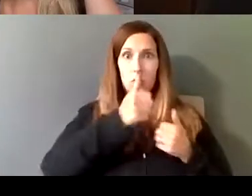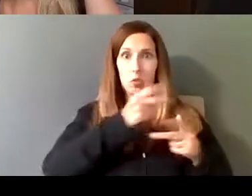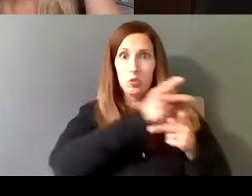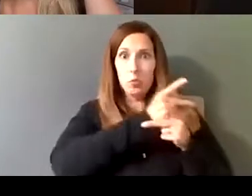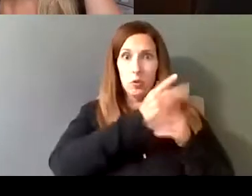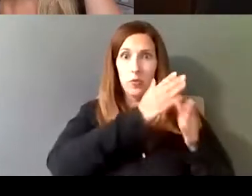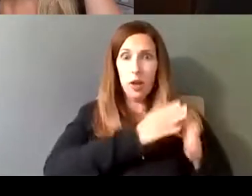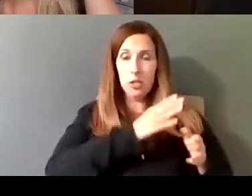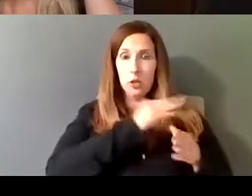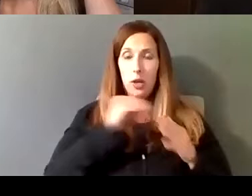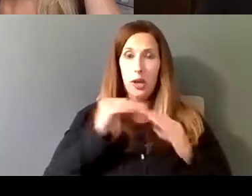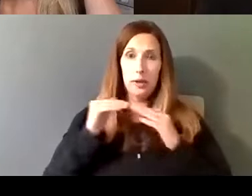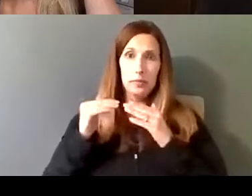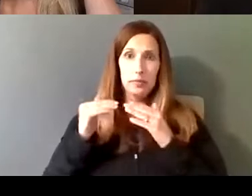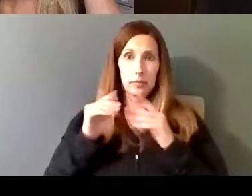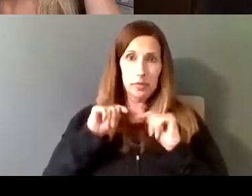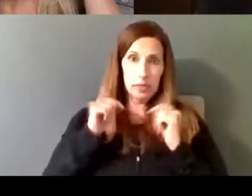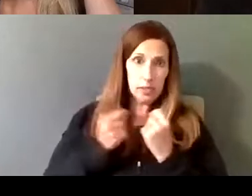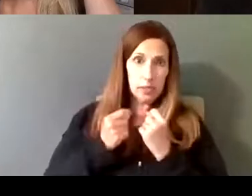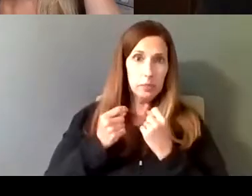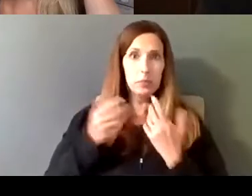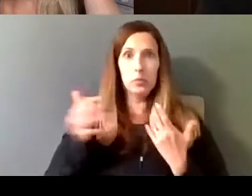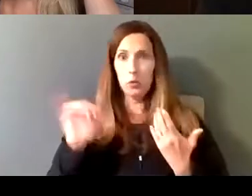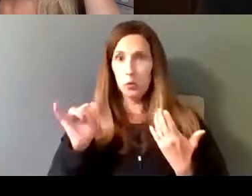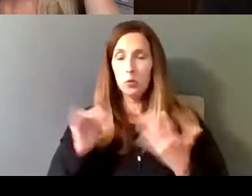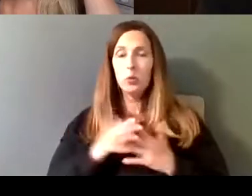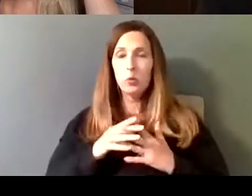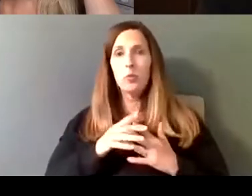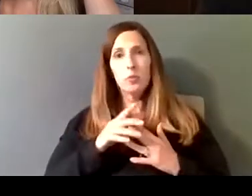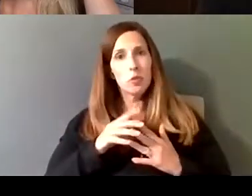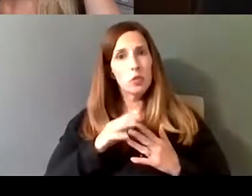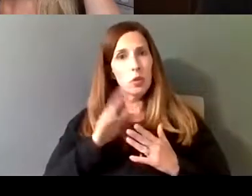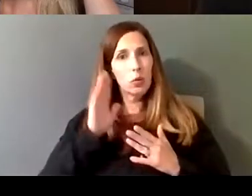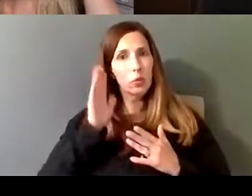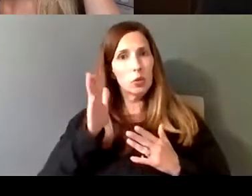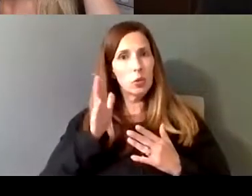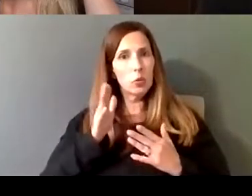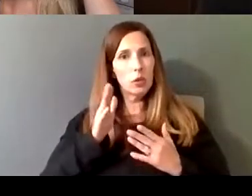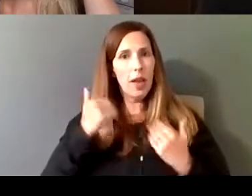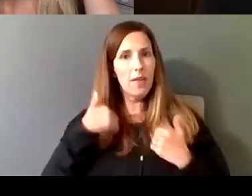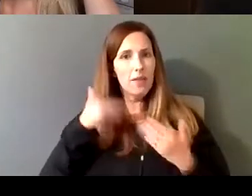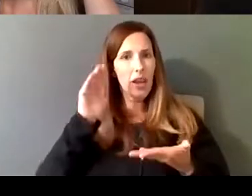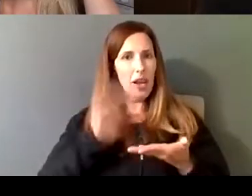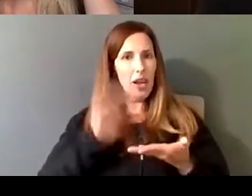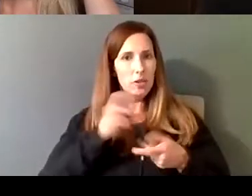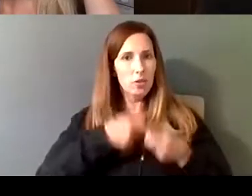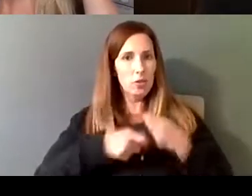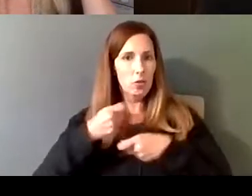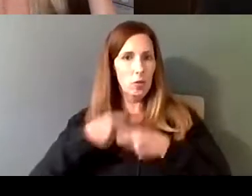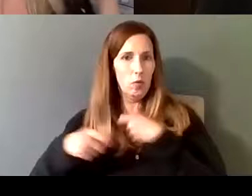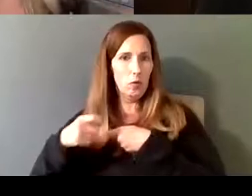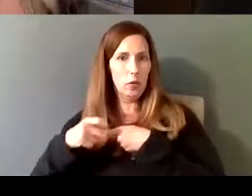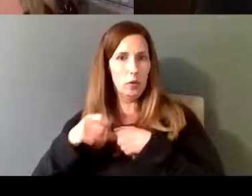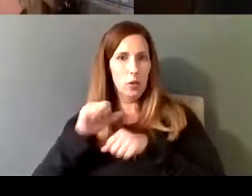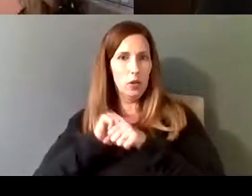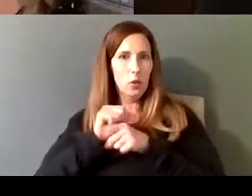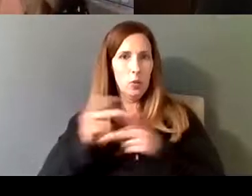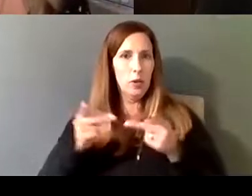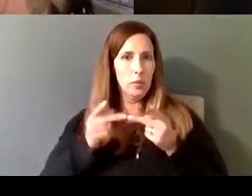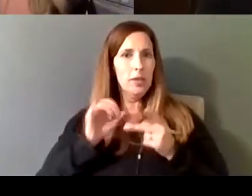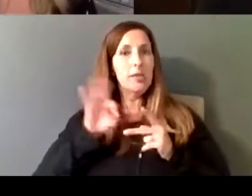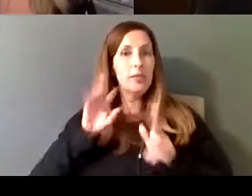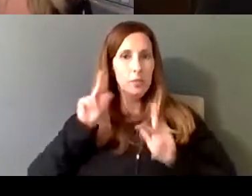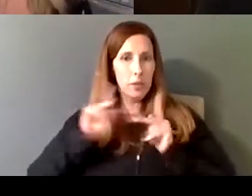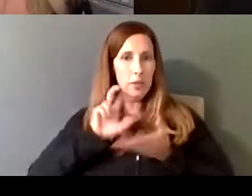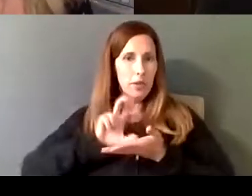their teammates as well. And so there will definitely be less turnover in the workplace if people are investing more in language